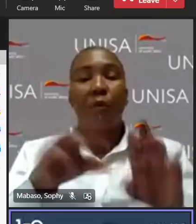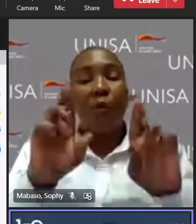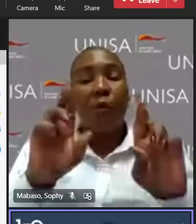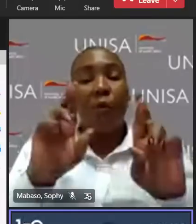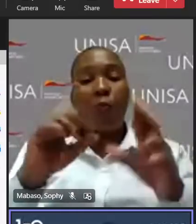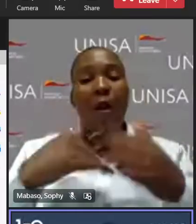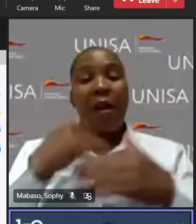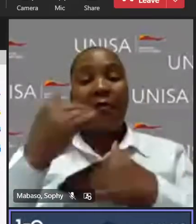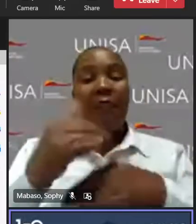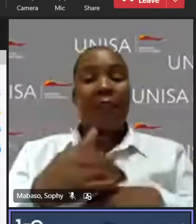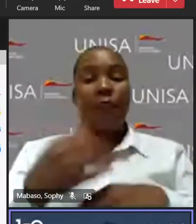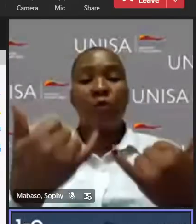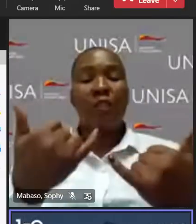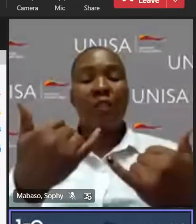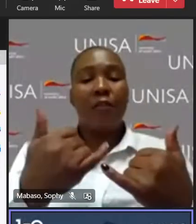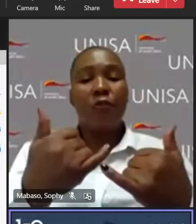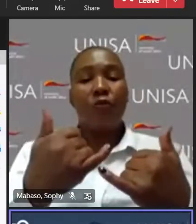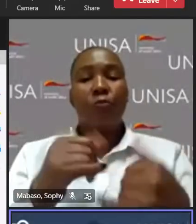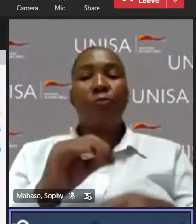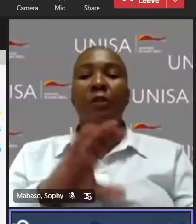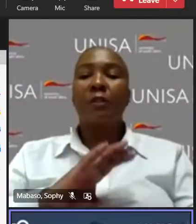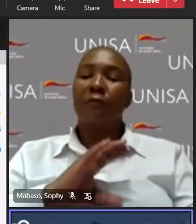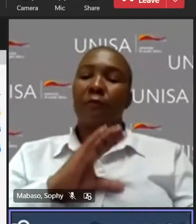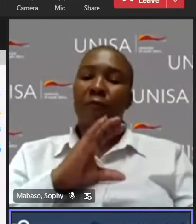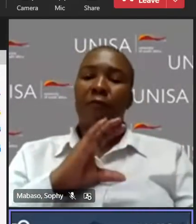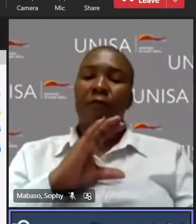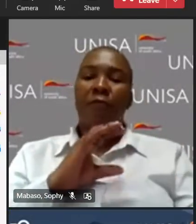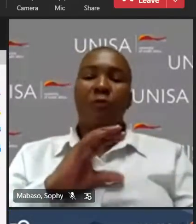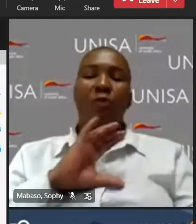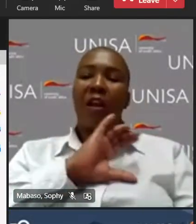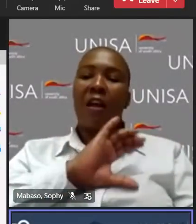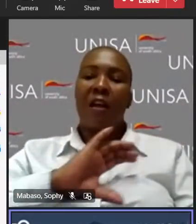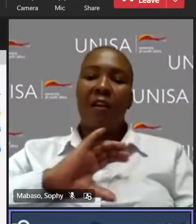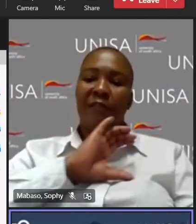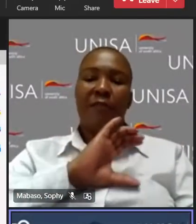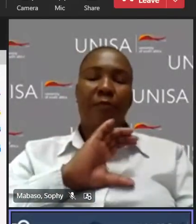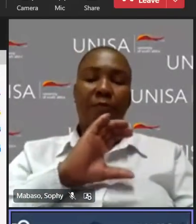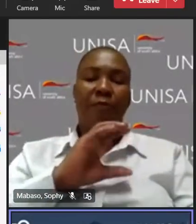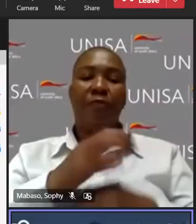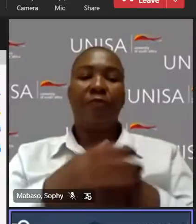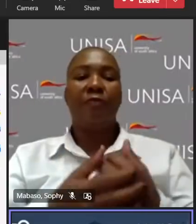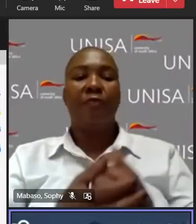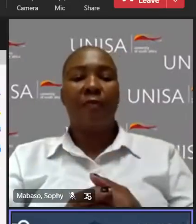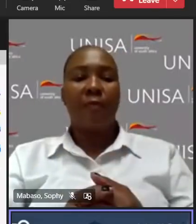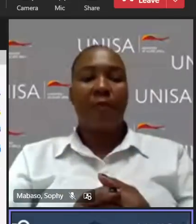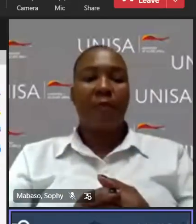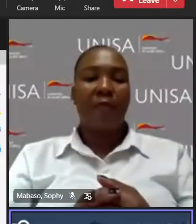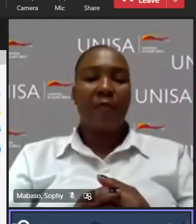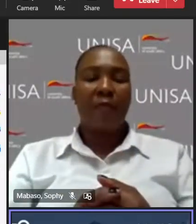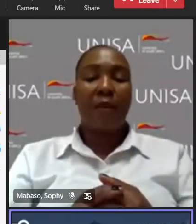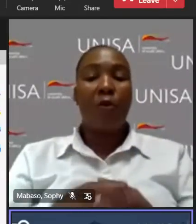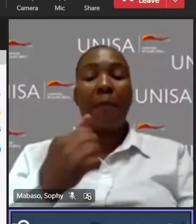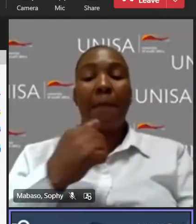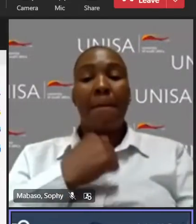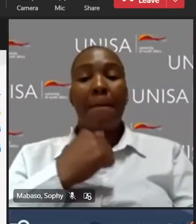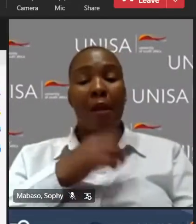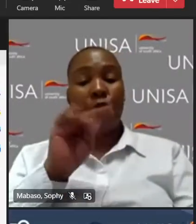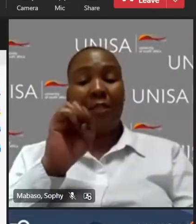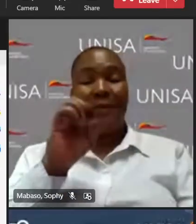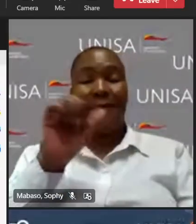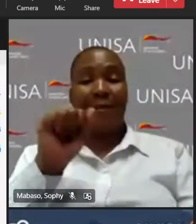bit more comfortable, if I can put it that. So on the MyUnisa screen,